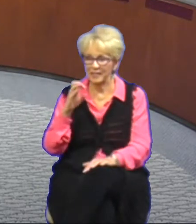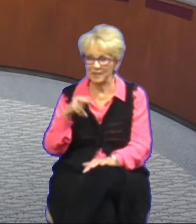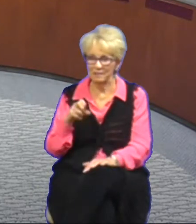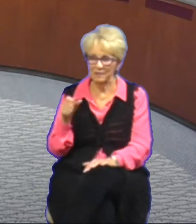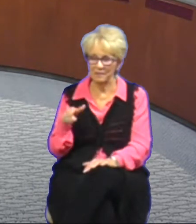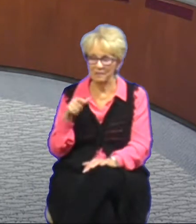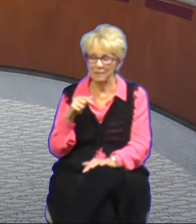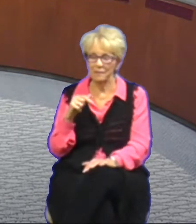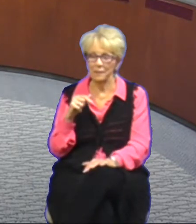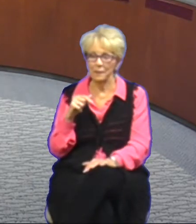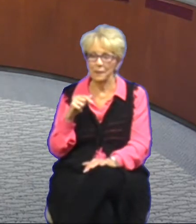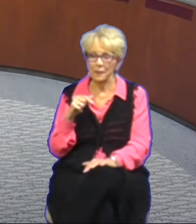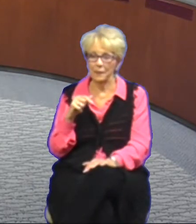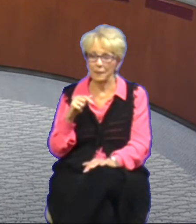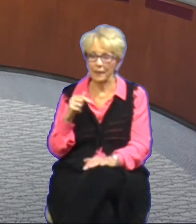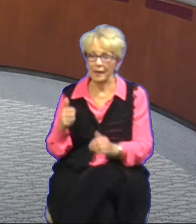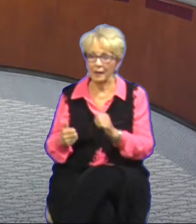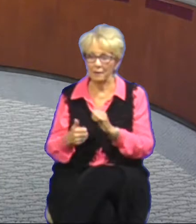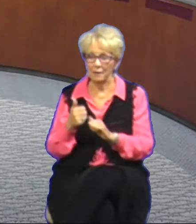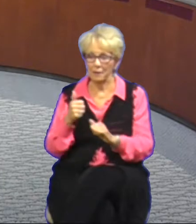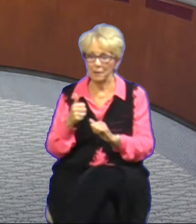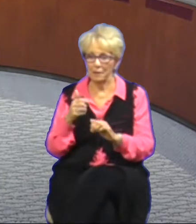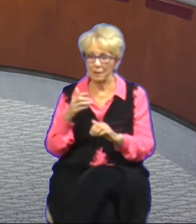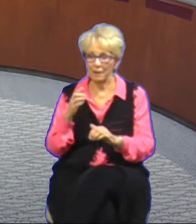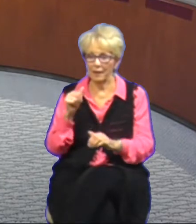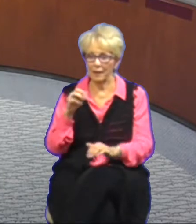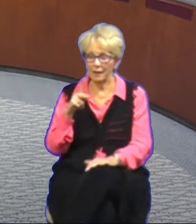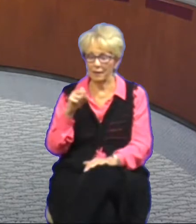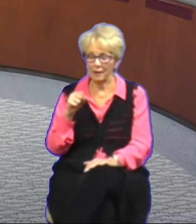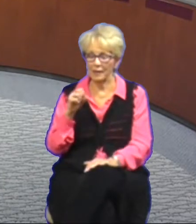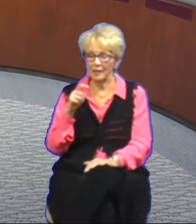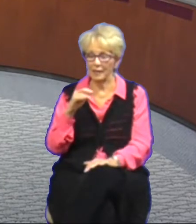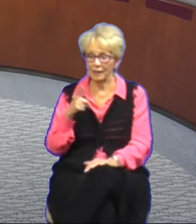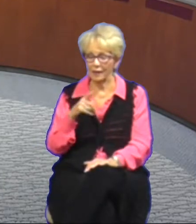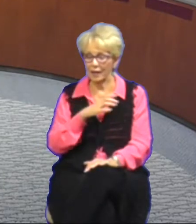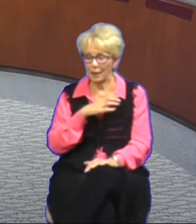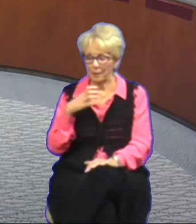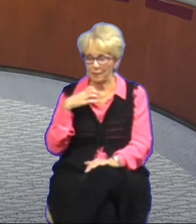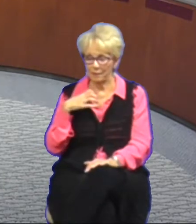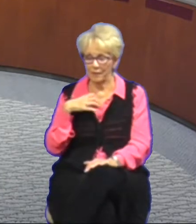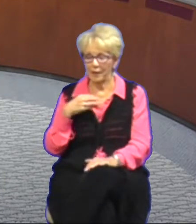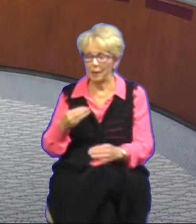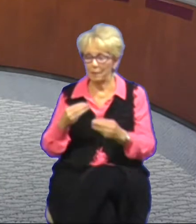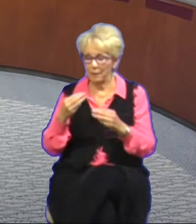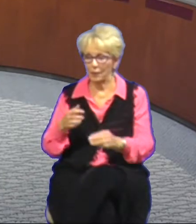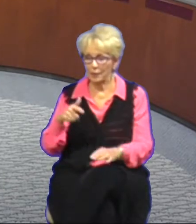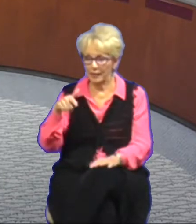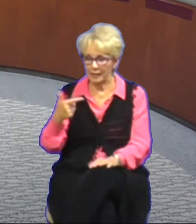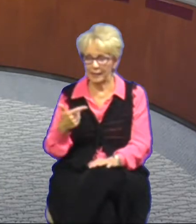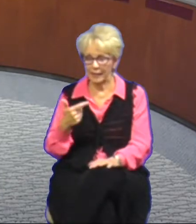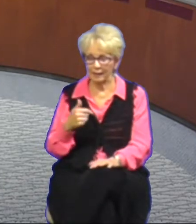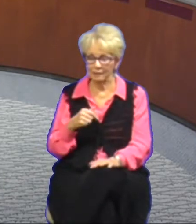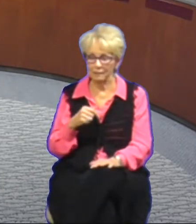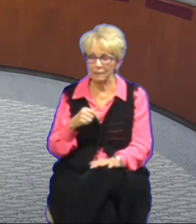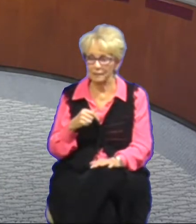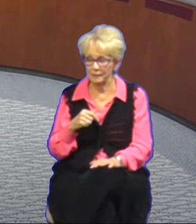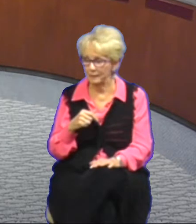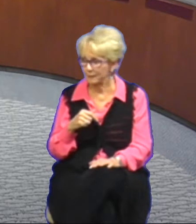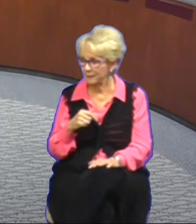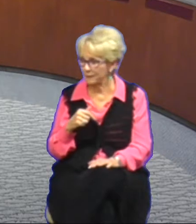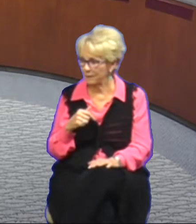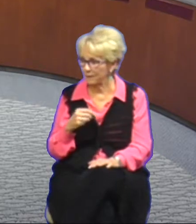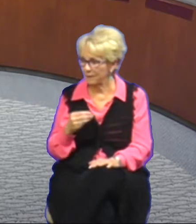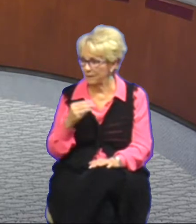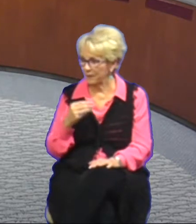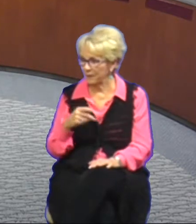Thank you. Motion to appoint the Center Square Park Steering Committee. Have a motion to have a second. Second. Have a motion